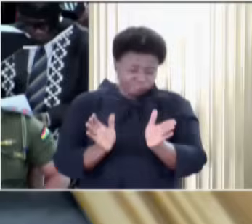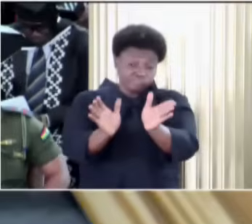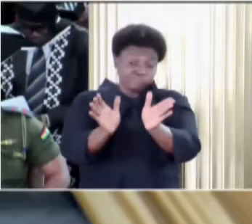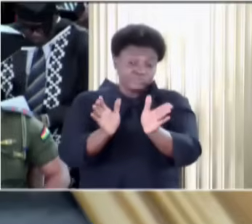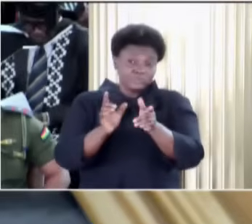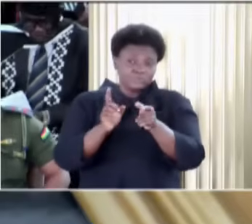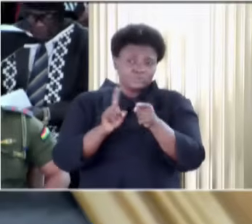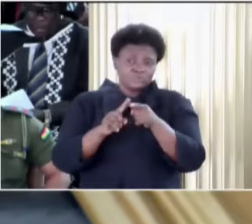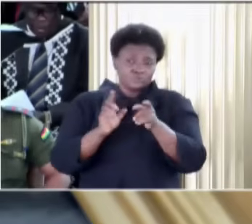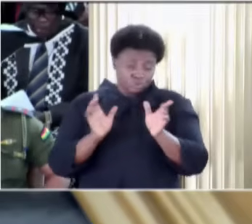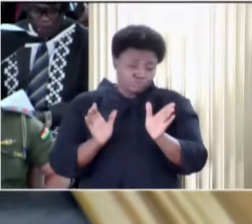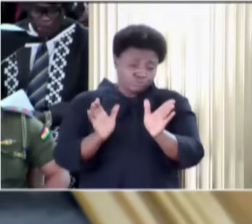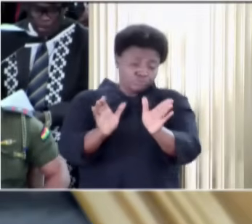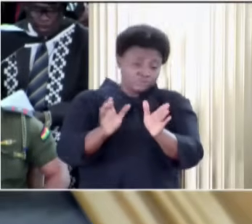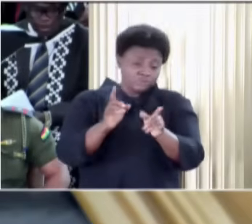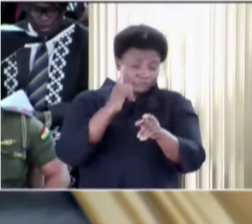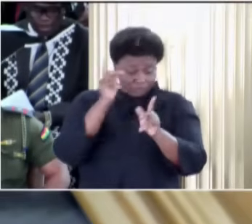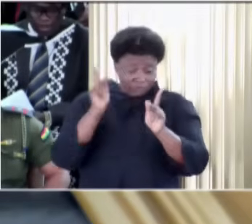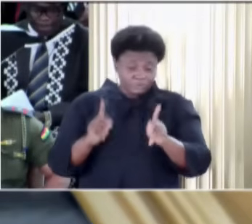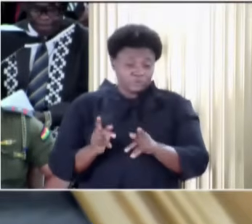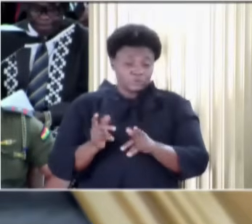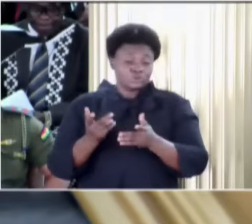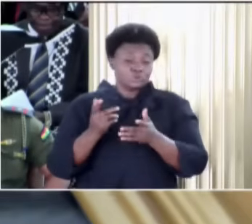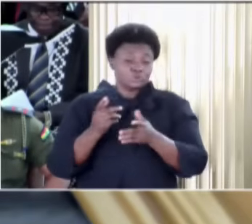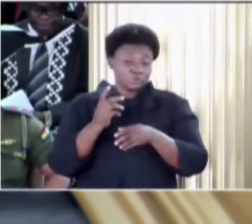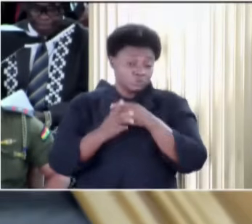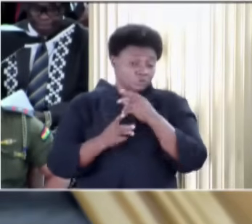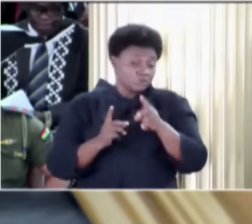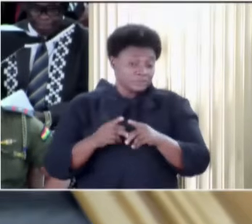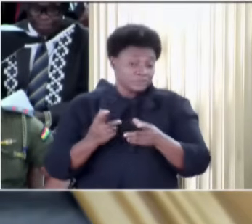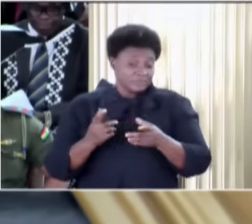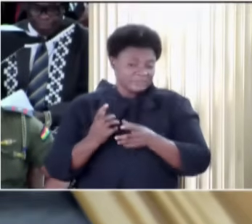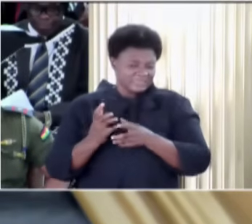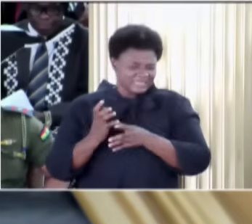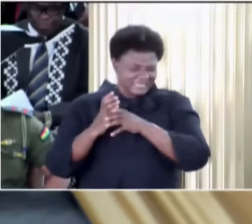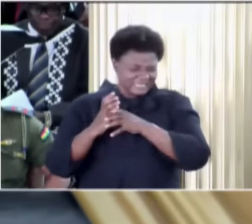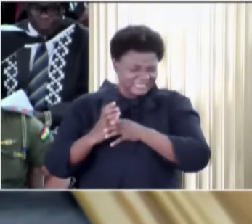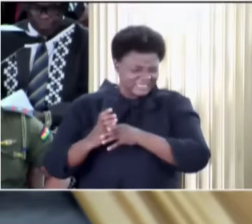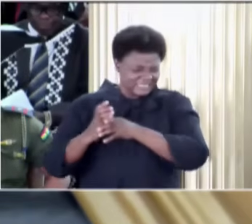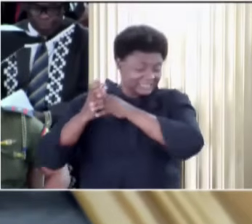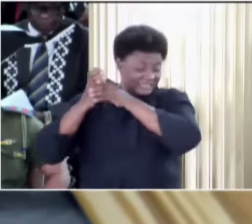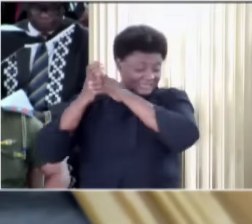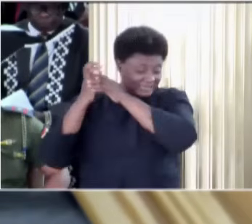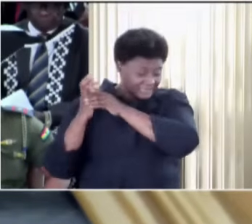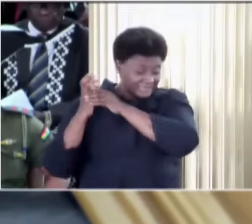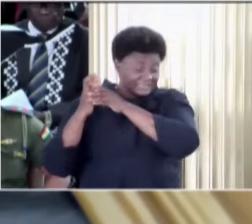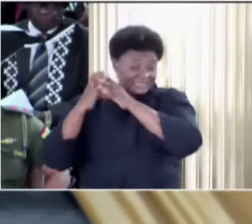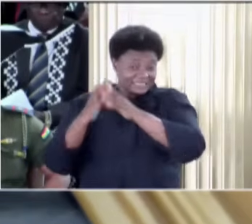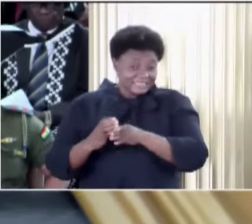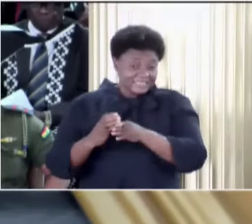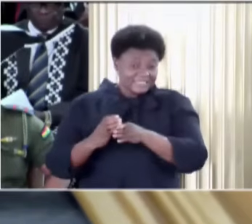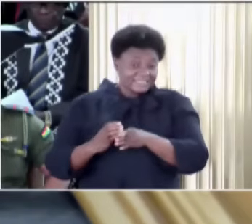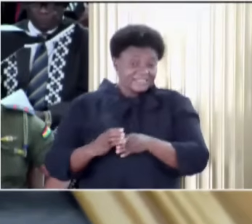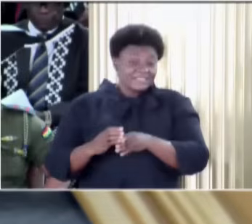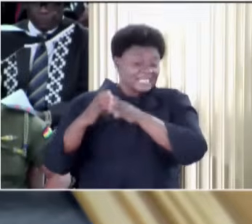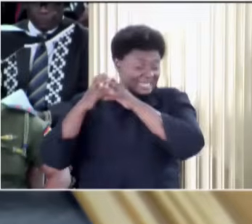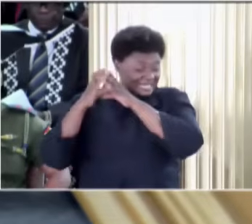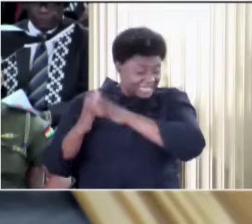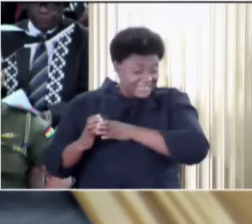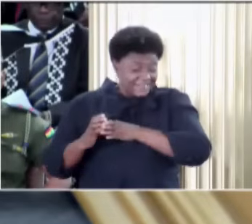to push for a better world. Carry it carefully. Carry it in your